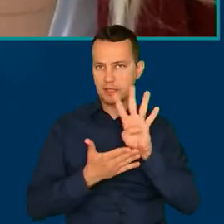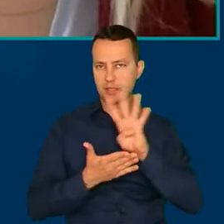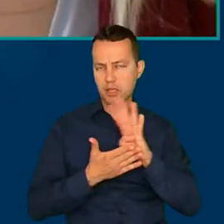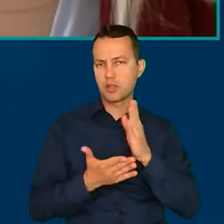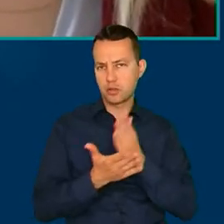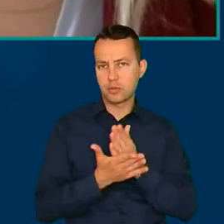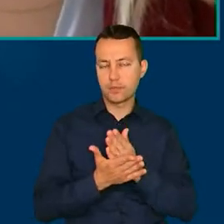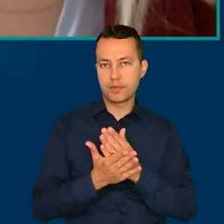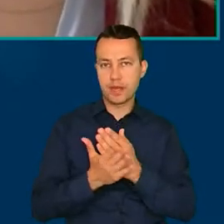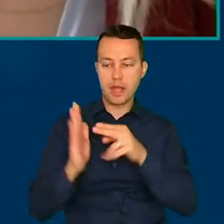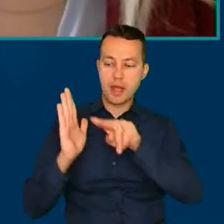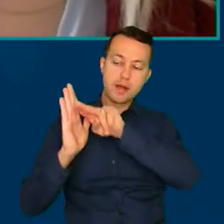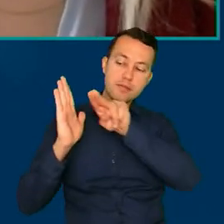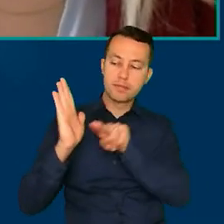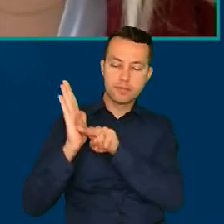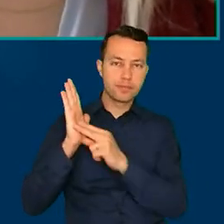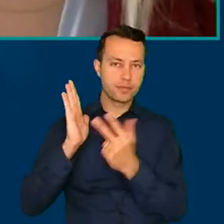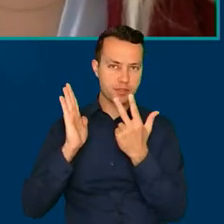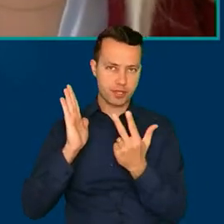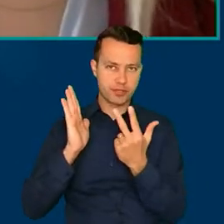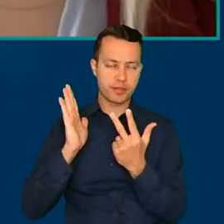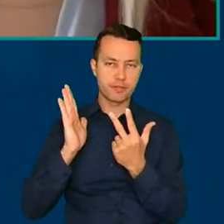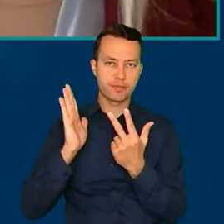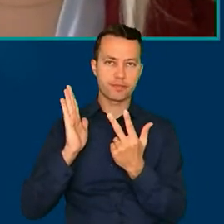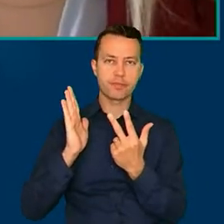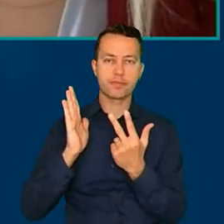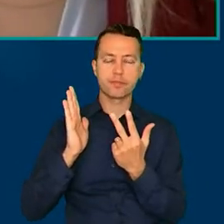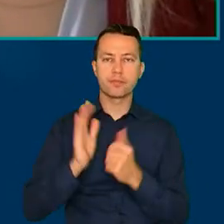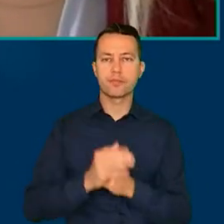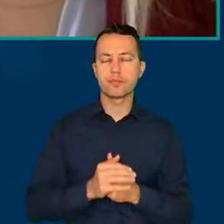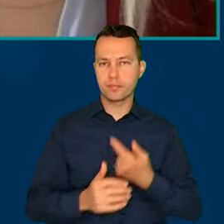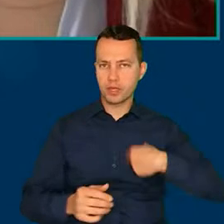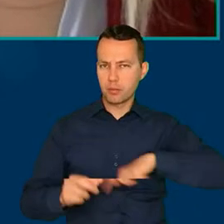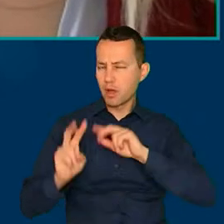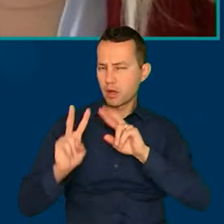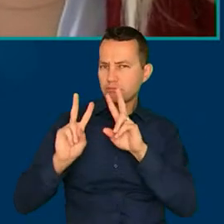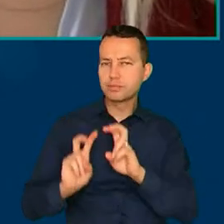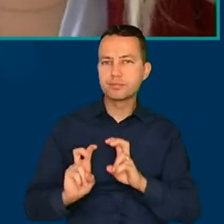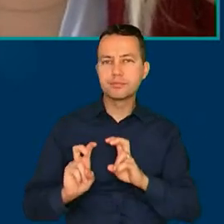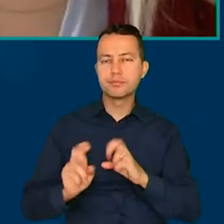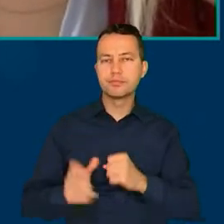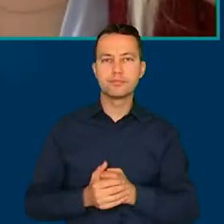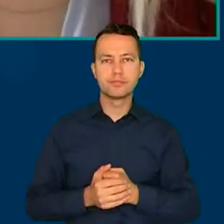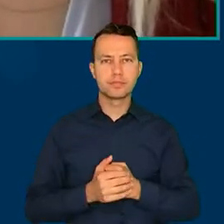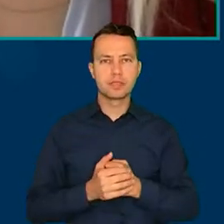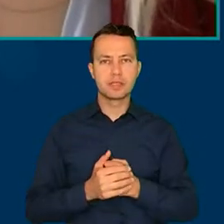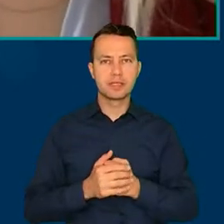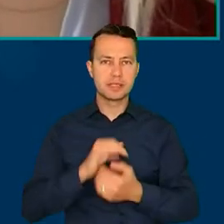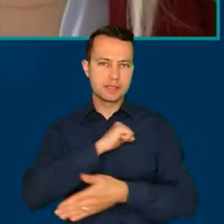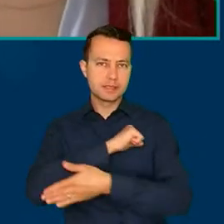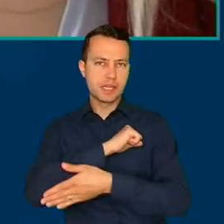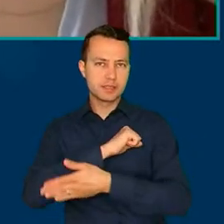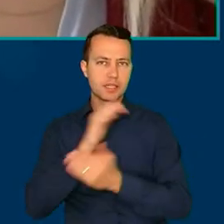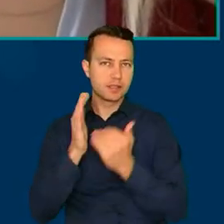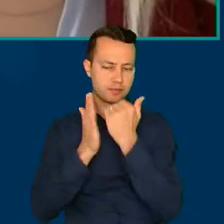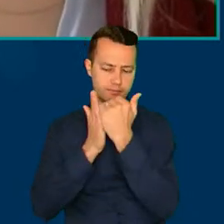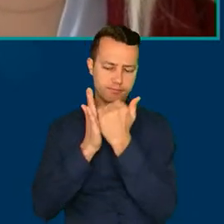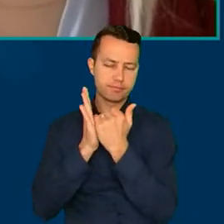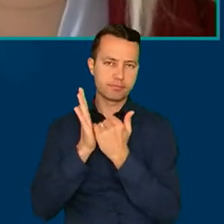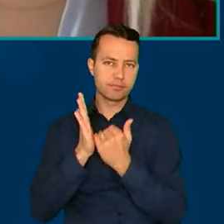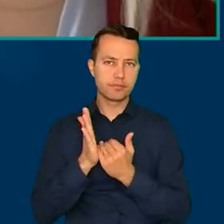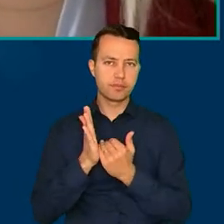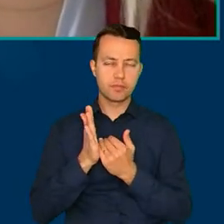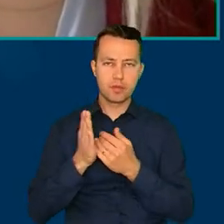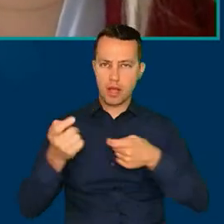are trade and customs rules, which often come in the form of trade bans. So basically, they prohibit the import